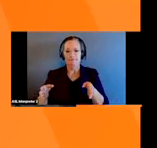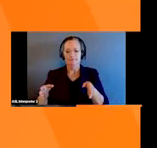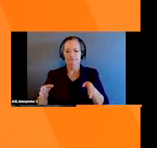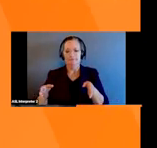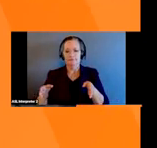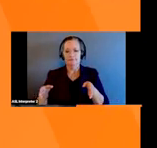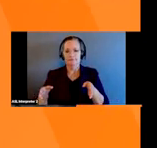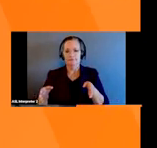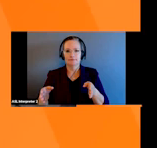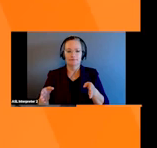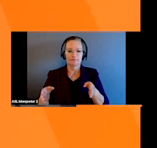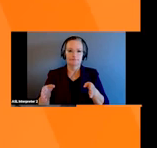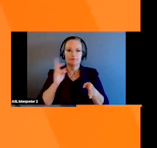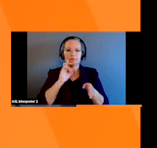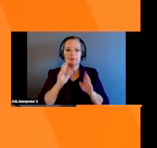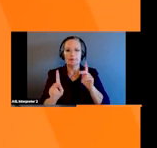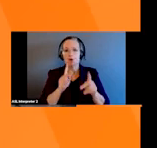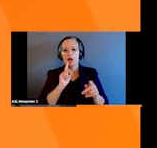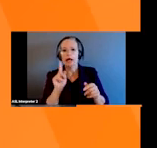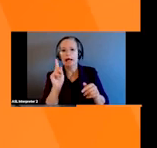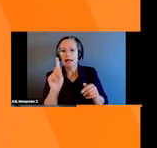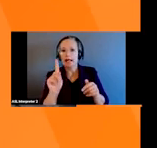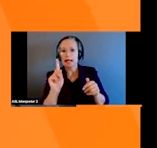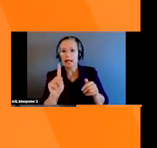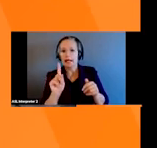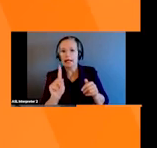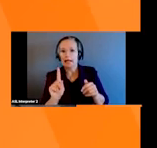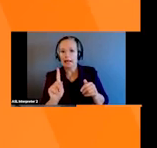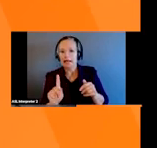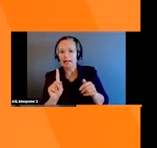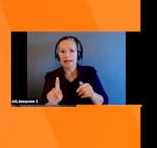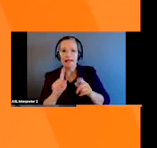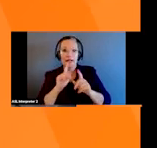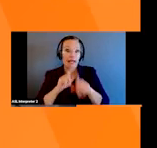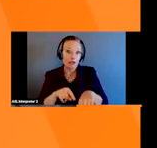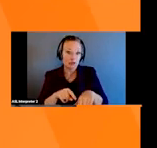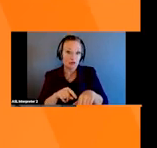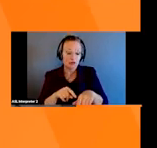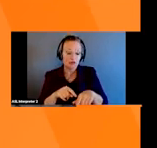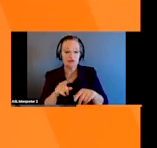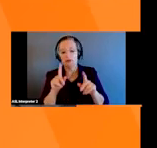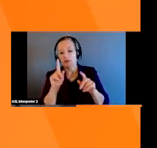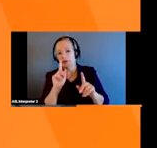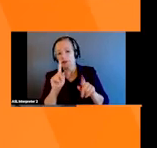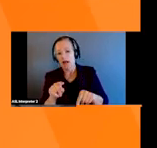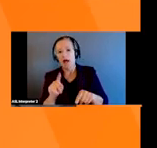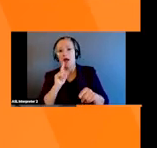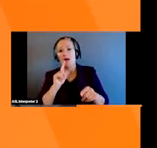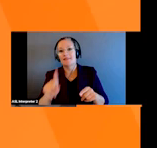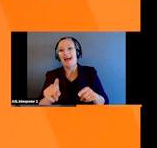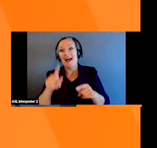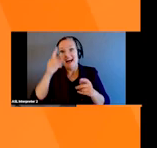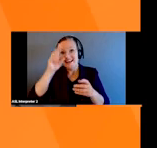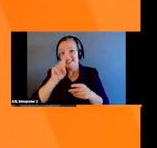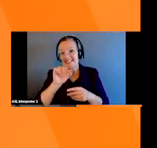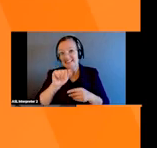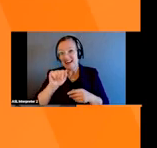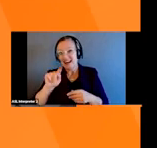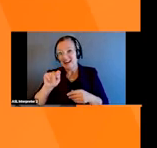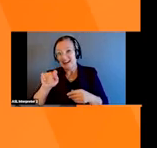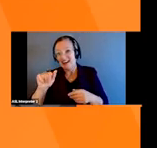be a post where someone's able to click their decision based on the options, and it will record those